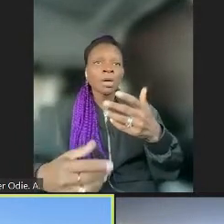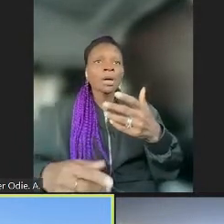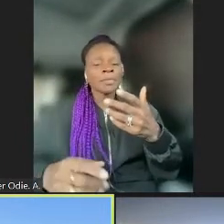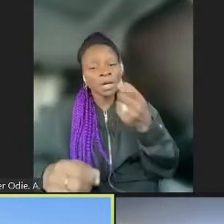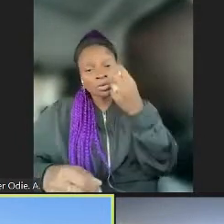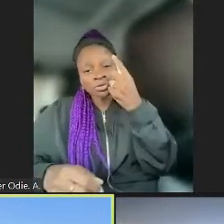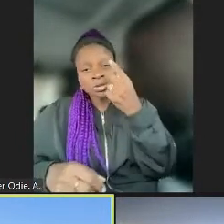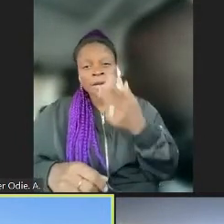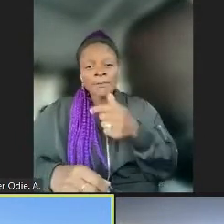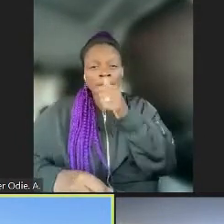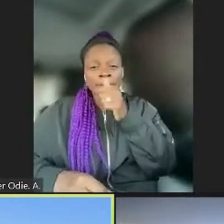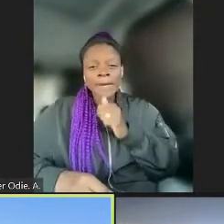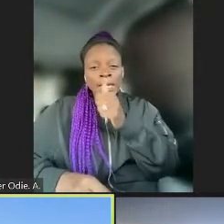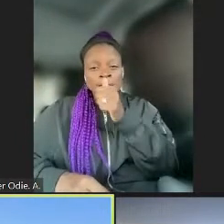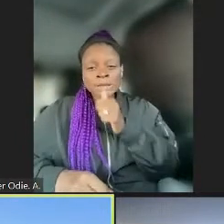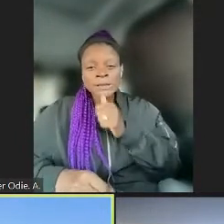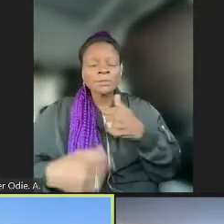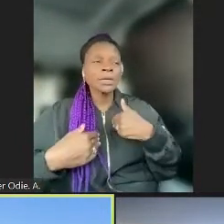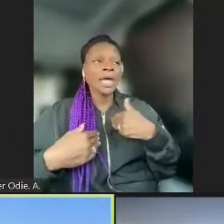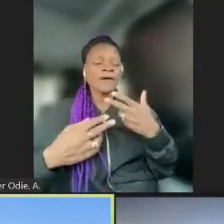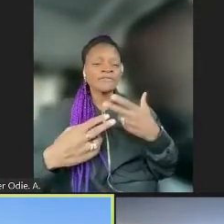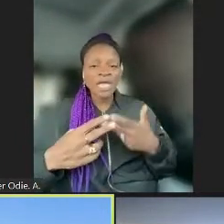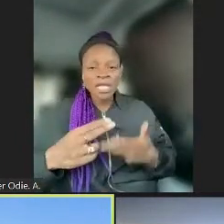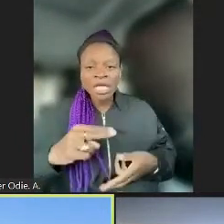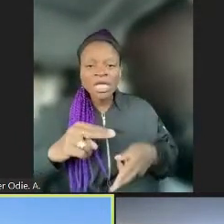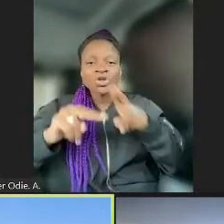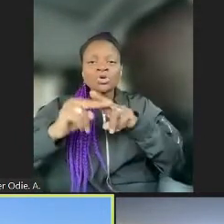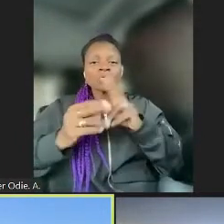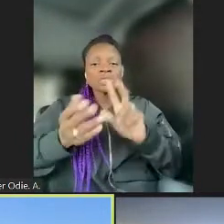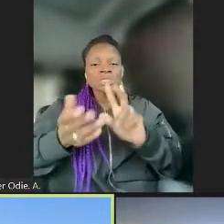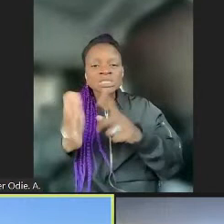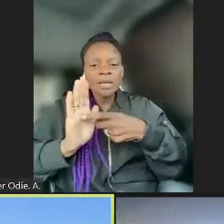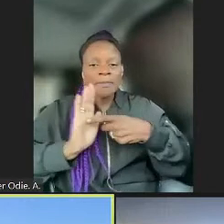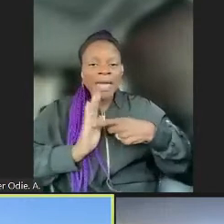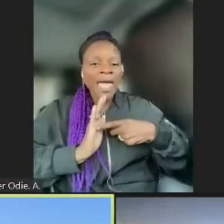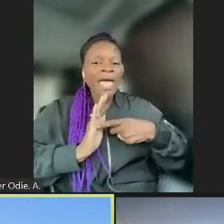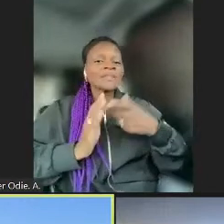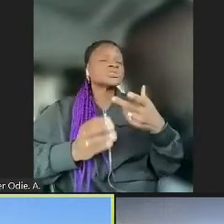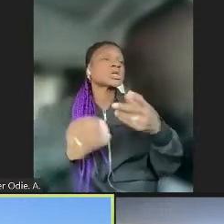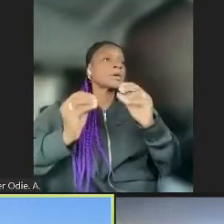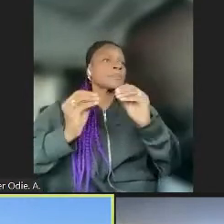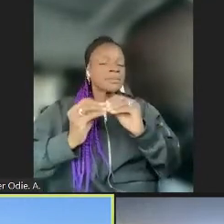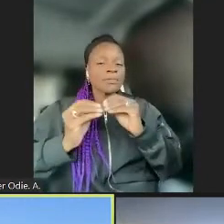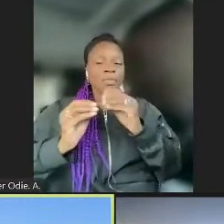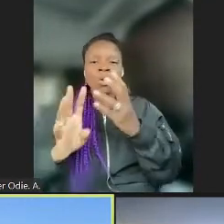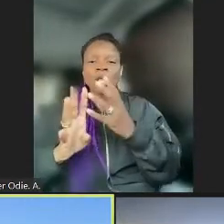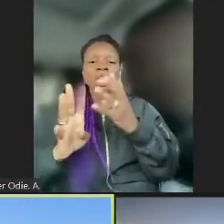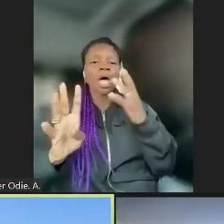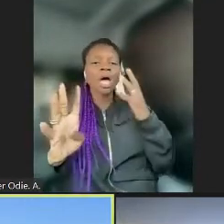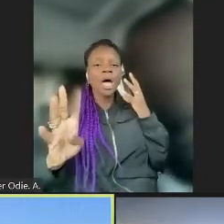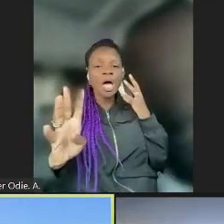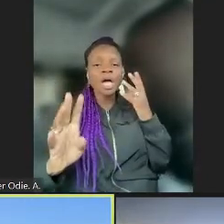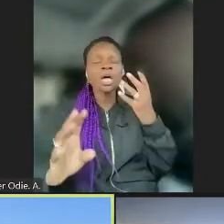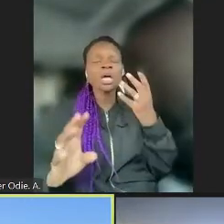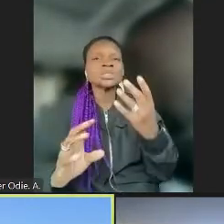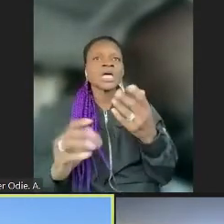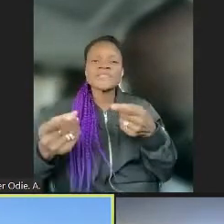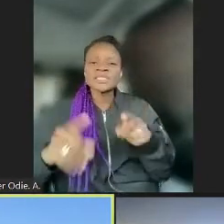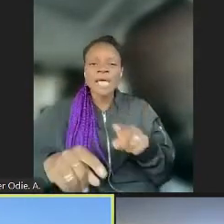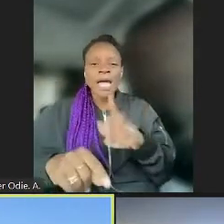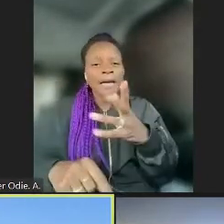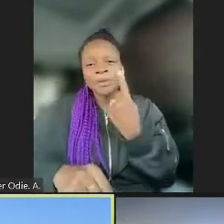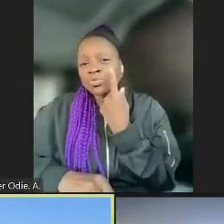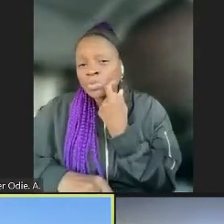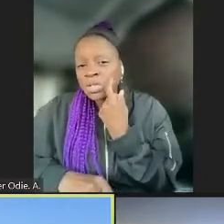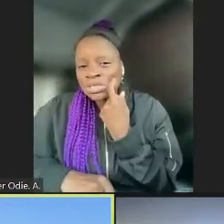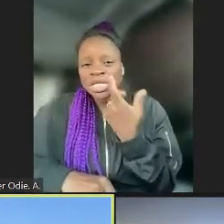Expect that there are going to be longer wait times. There are going to be longer lines. All of this came about in the last 24 to 48